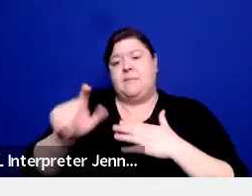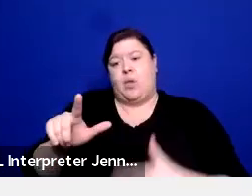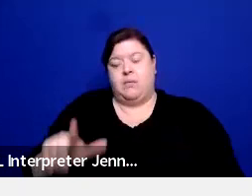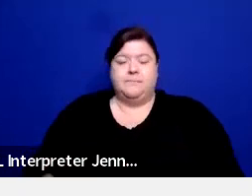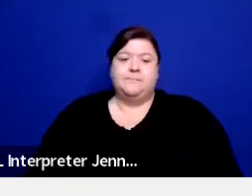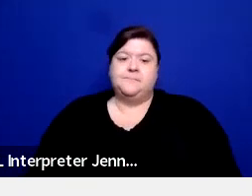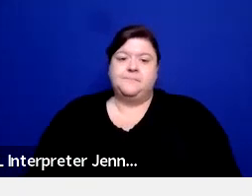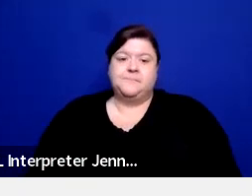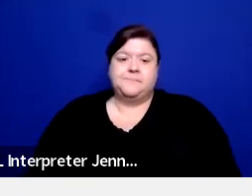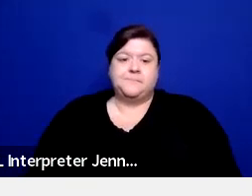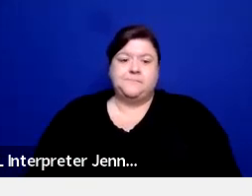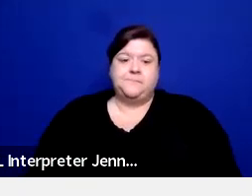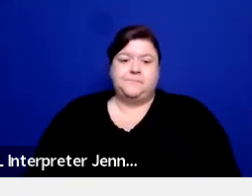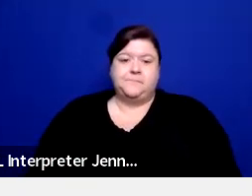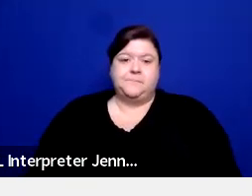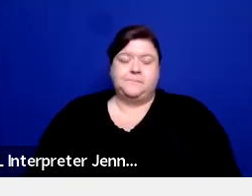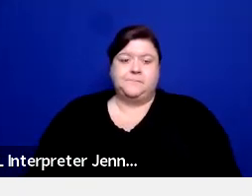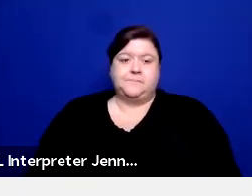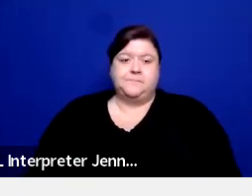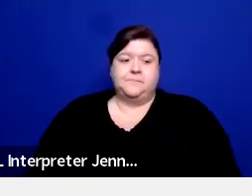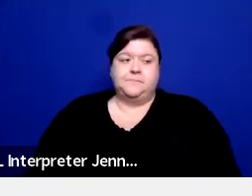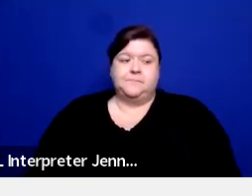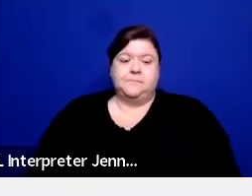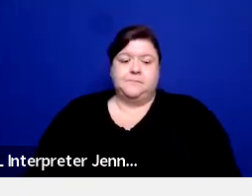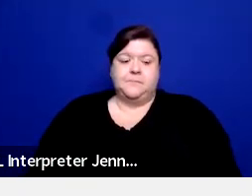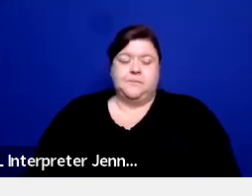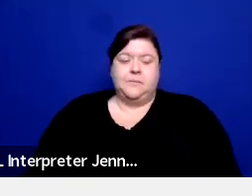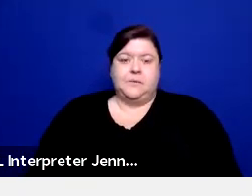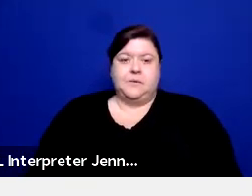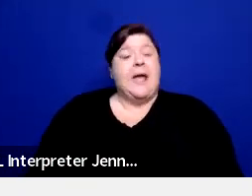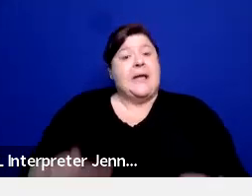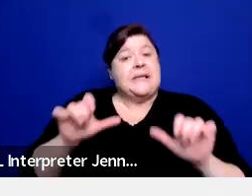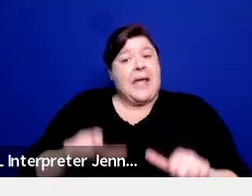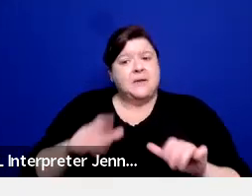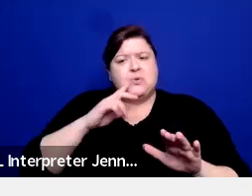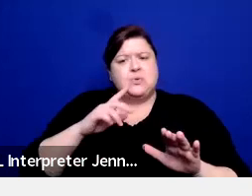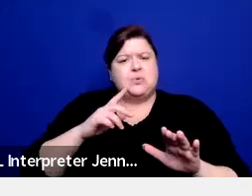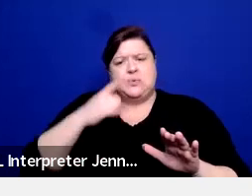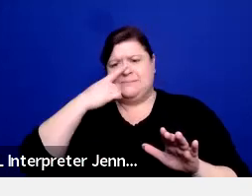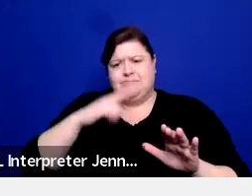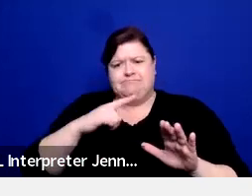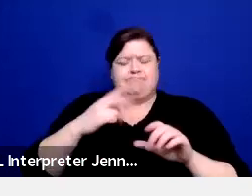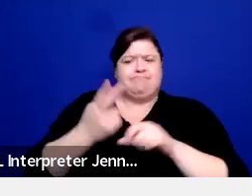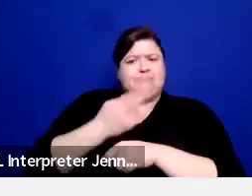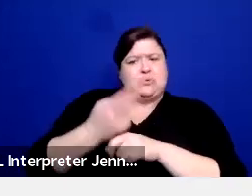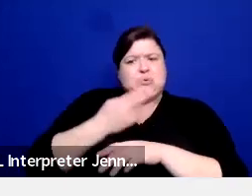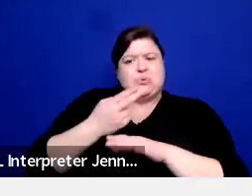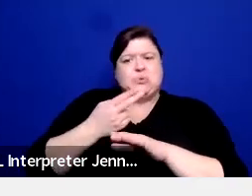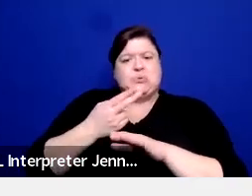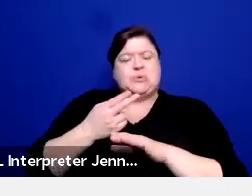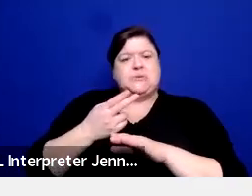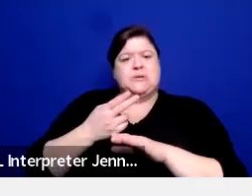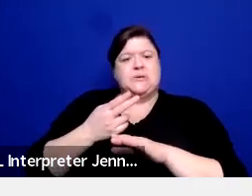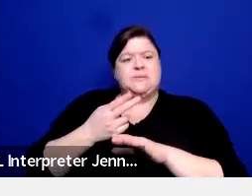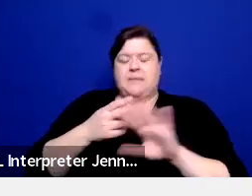Okay, thank you. Can you use the grant money to pay for past loans that you used for your childcare